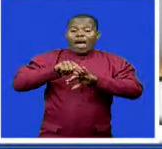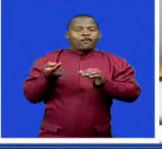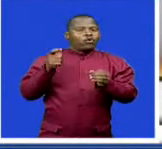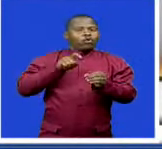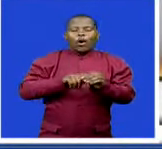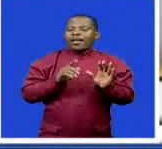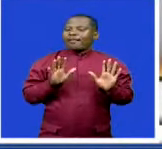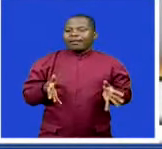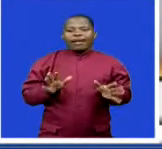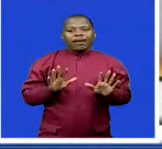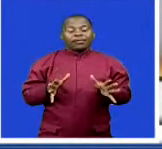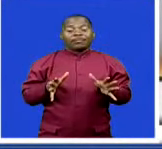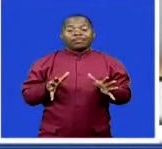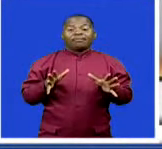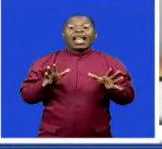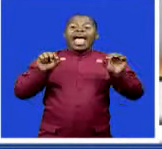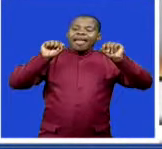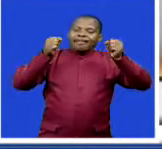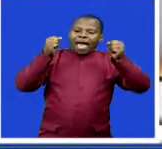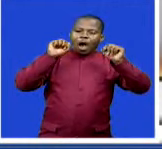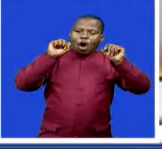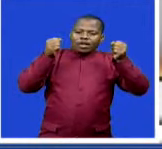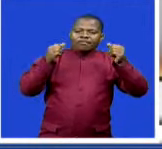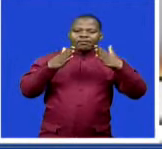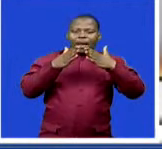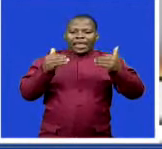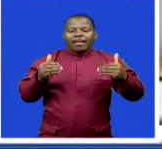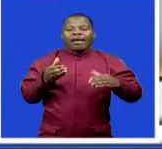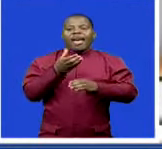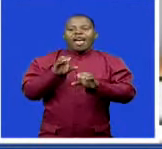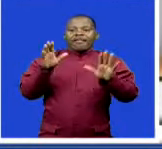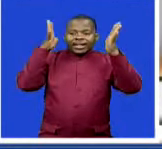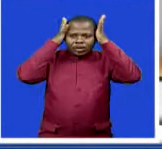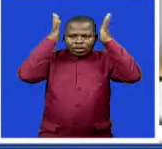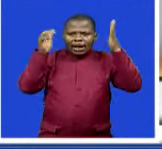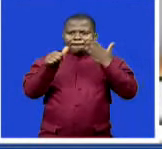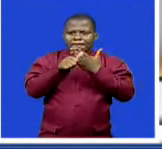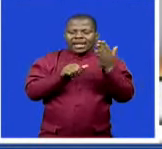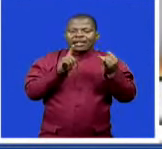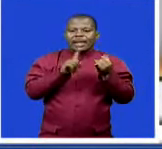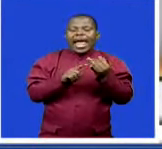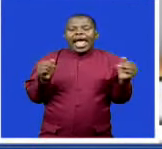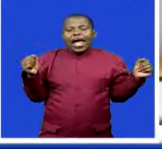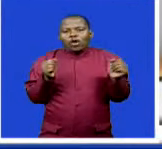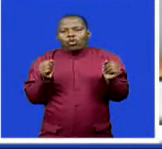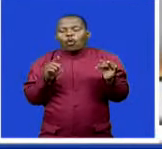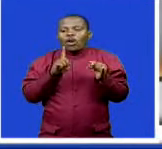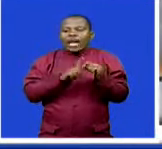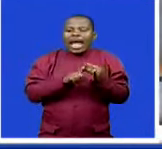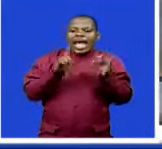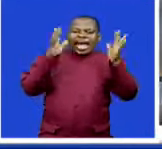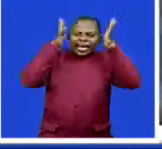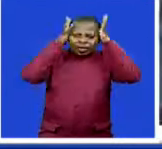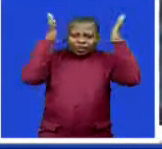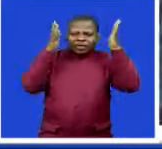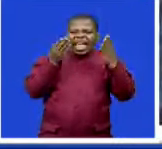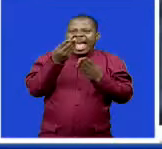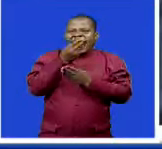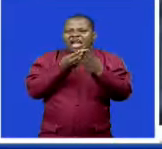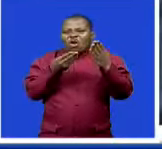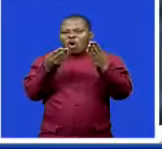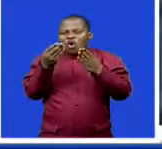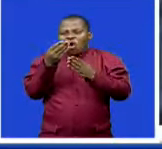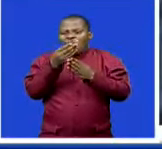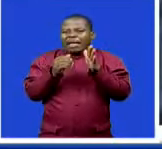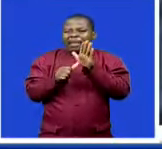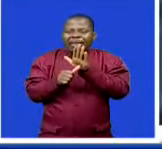The torrential violence that erupted in the country between late June and early July reversed years of its economic progress